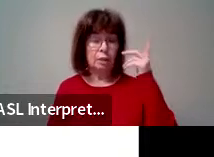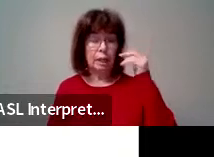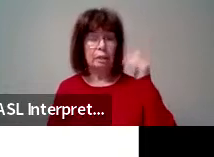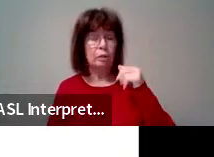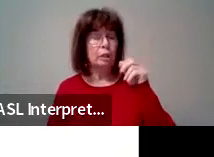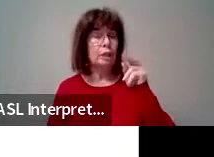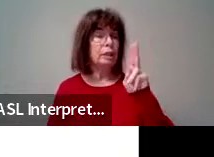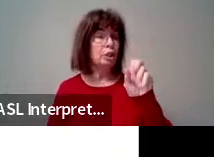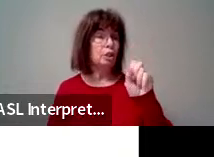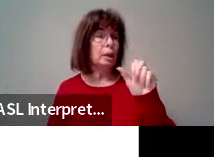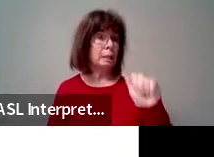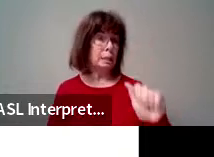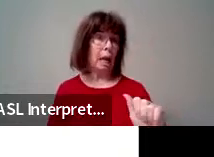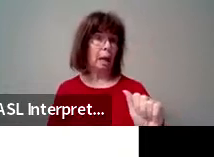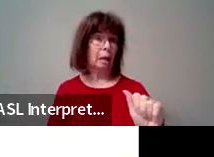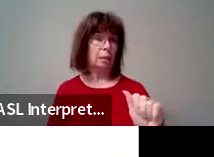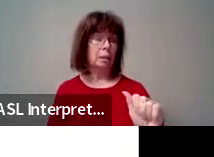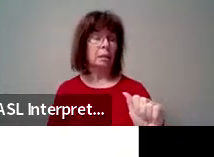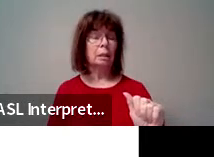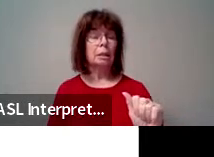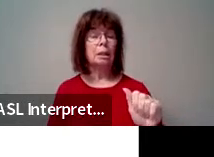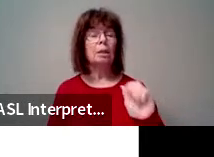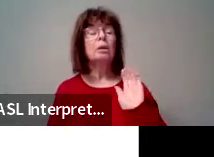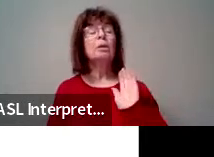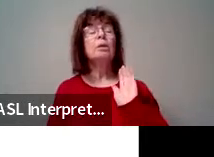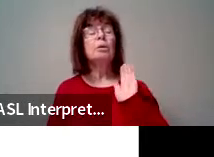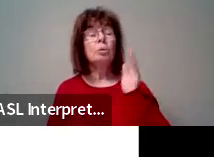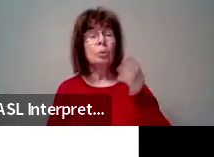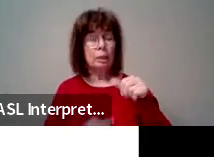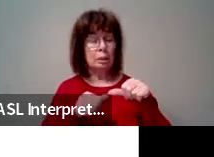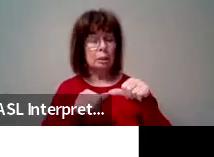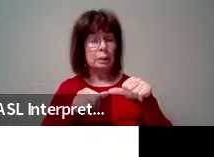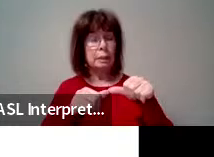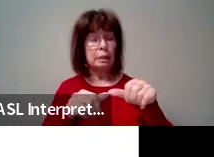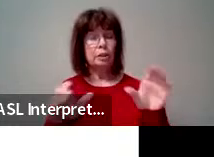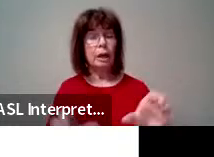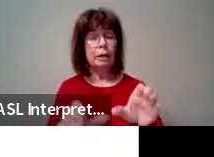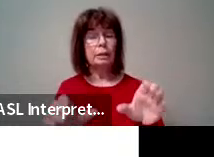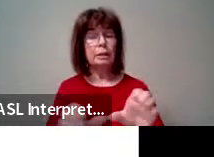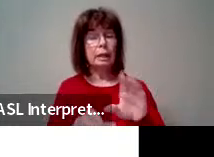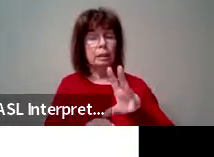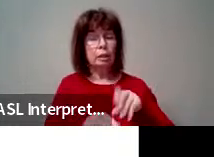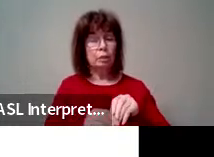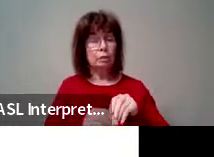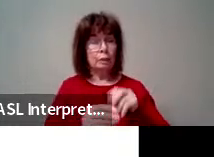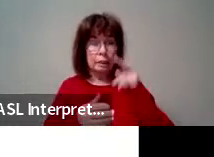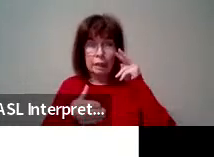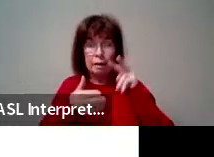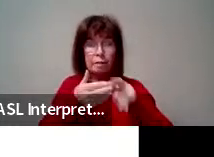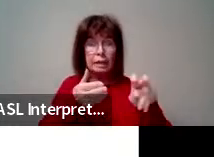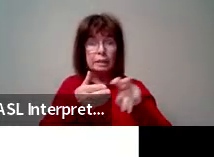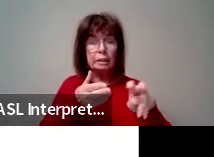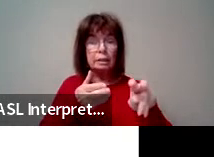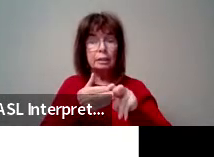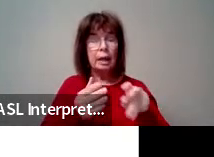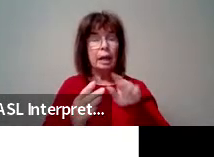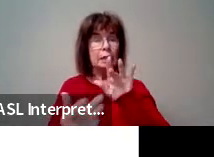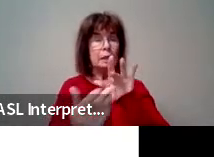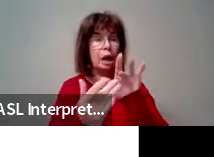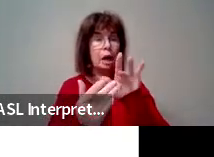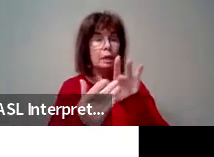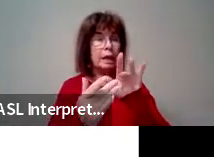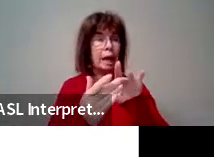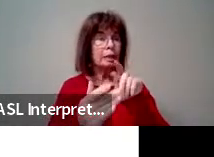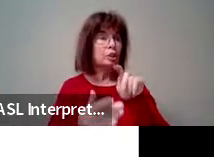States. We will continue activities which include case investigations and contact